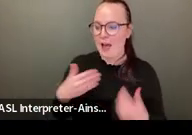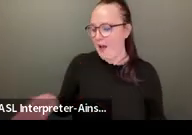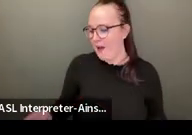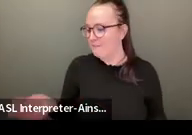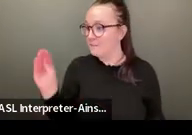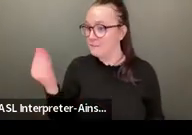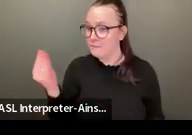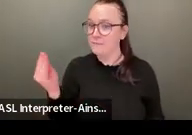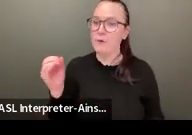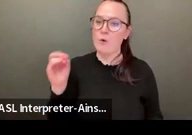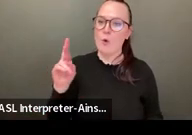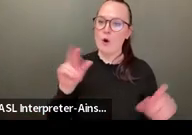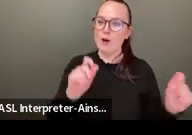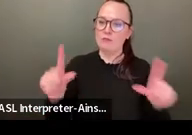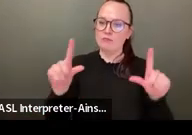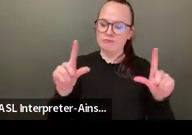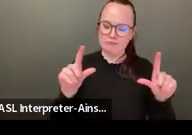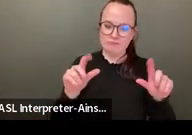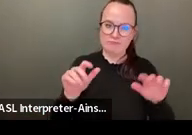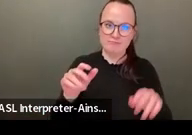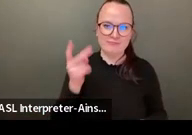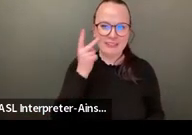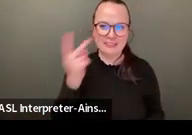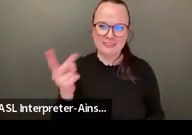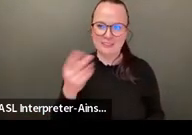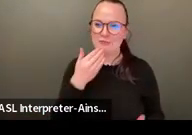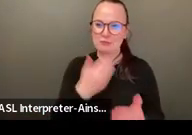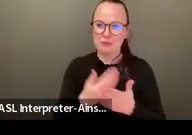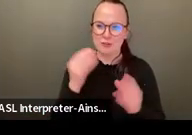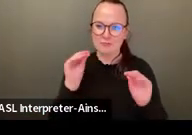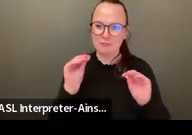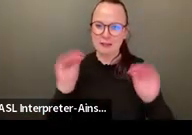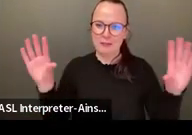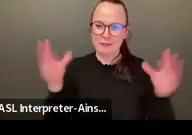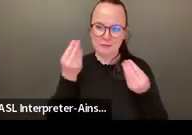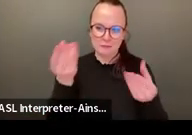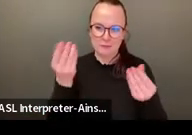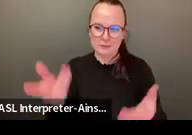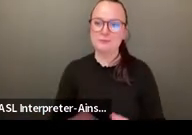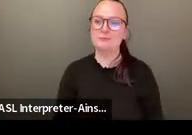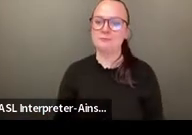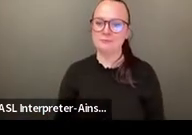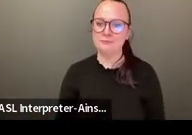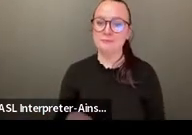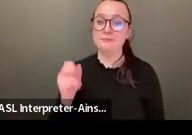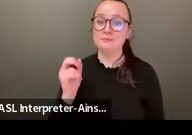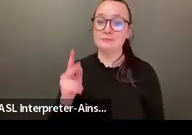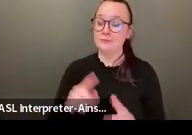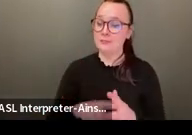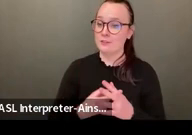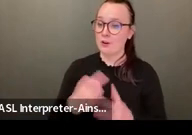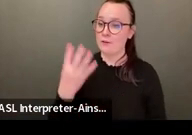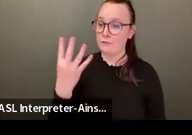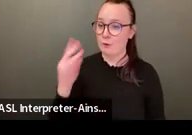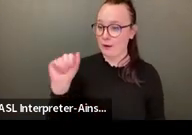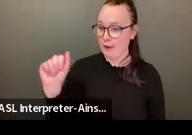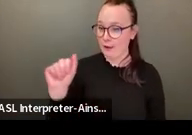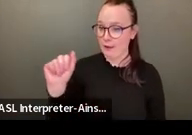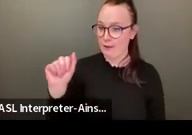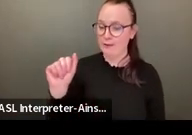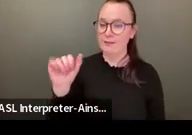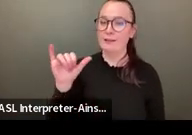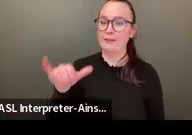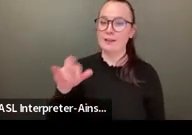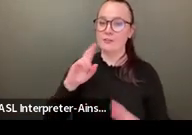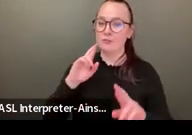each of these boxes is looking for. So with that, starting with 4A, that's the results of